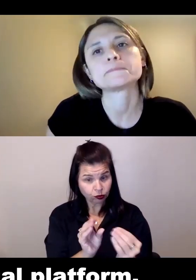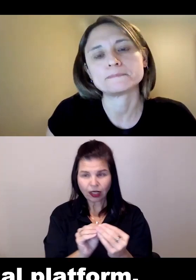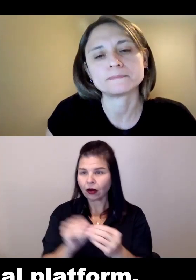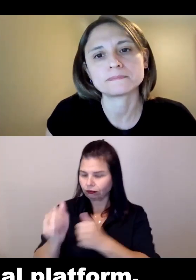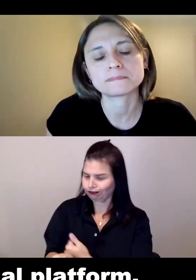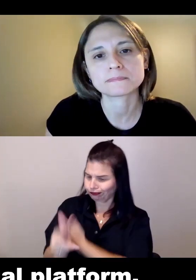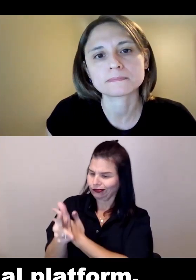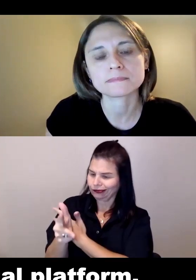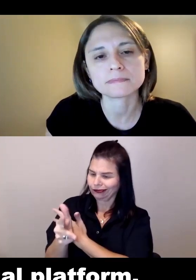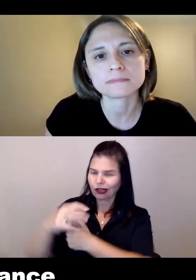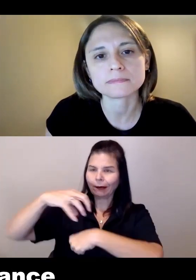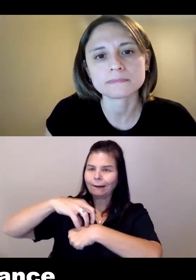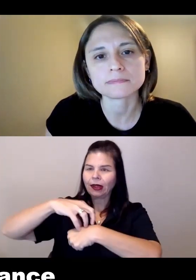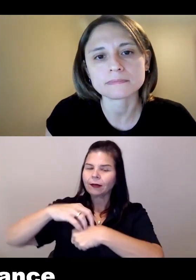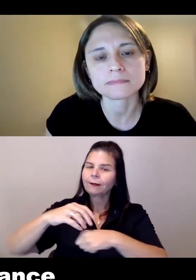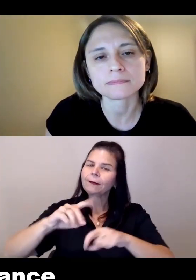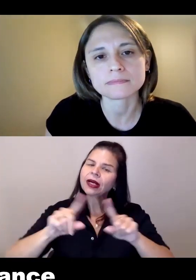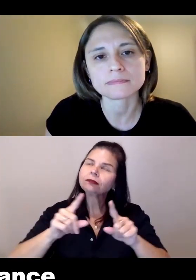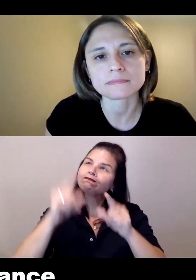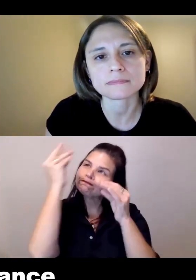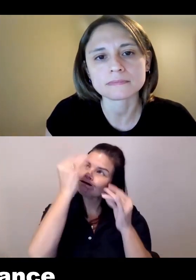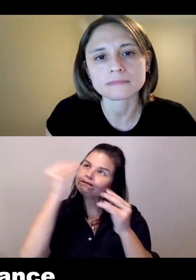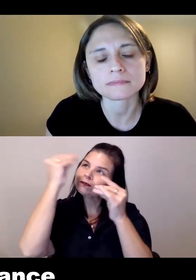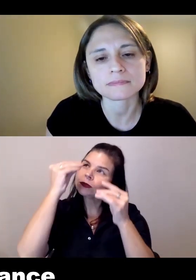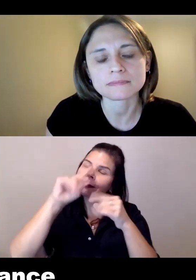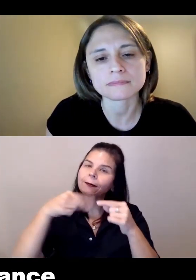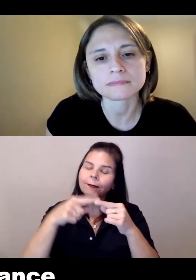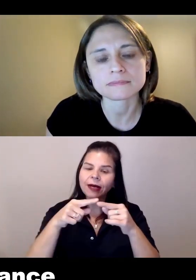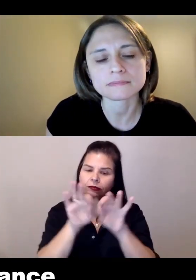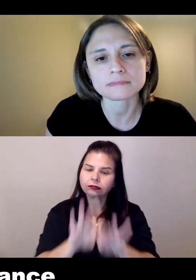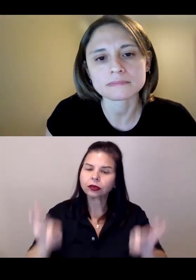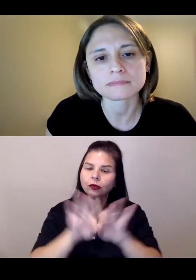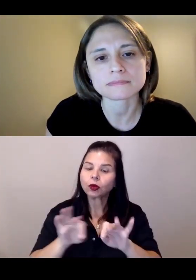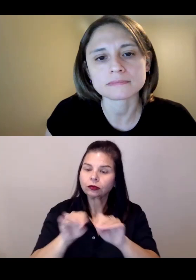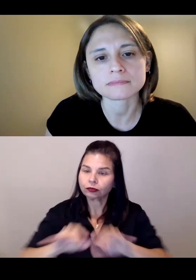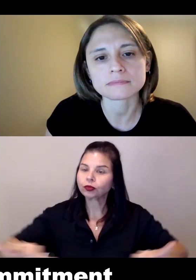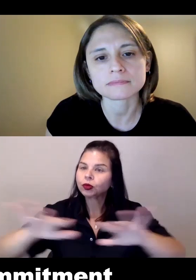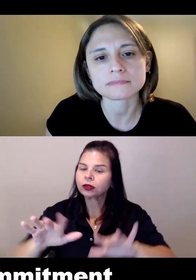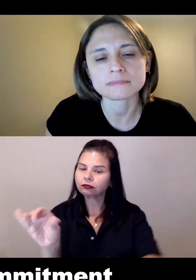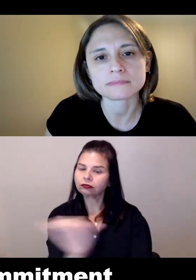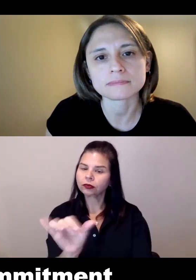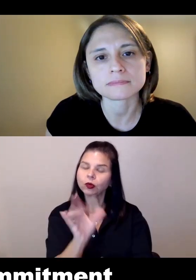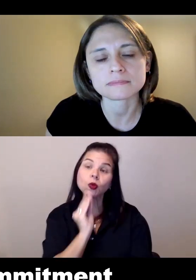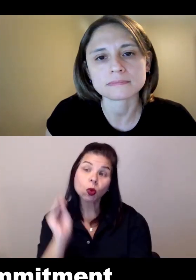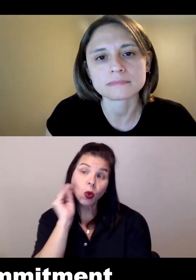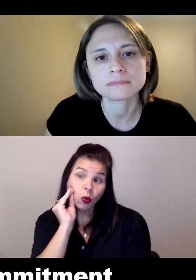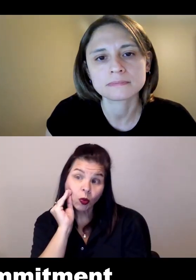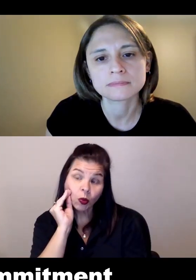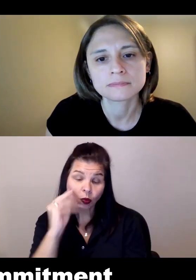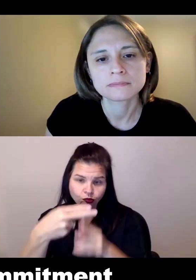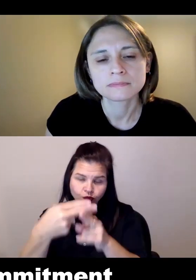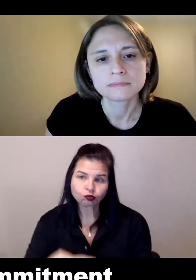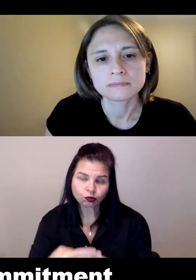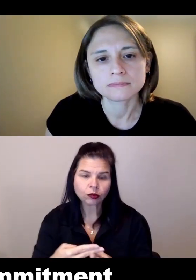platform, we would like to take a moment to acknowledge the importance of the lands which we each call home. We do this to reaffirm our